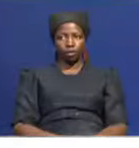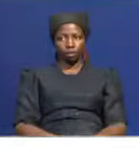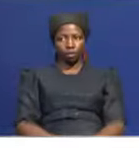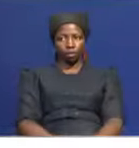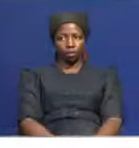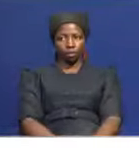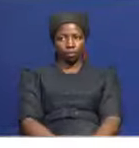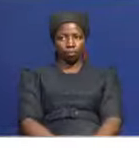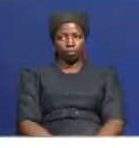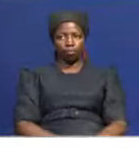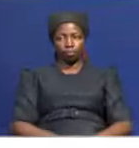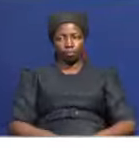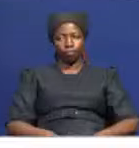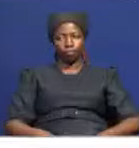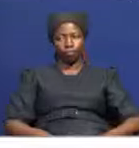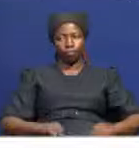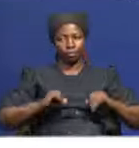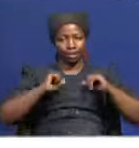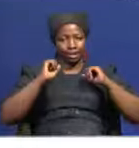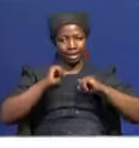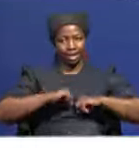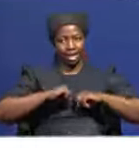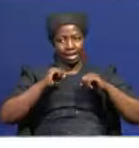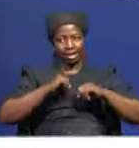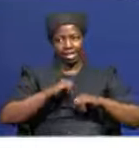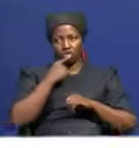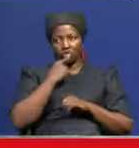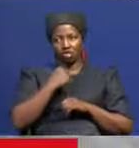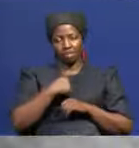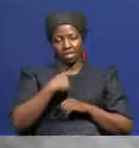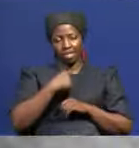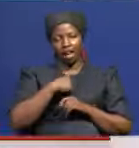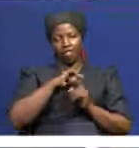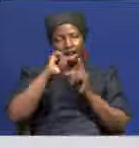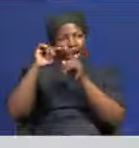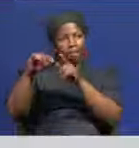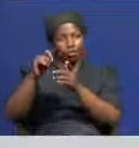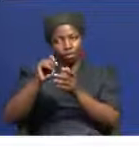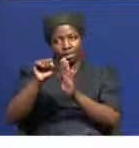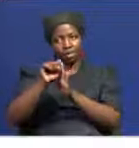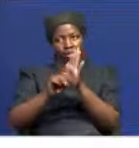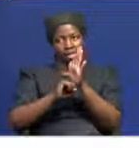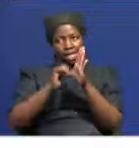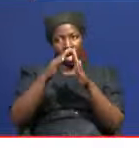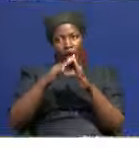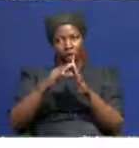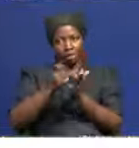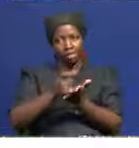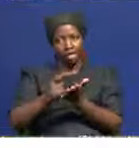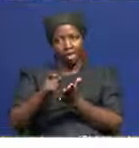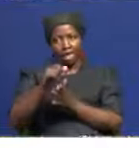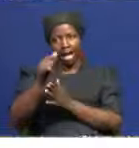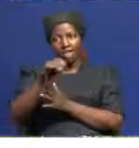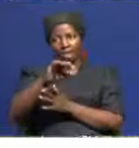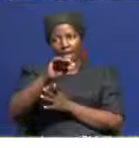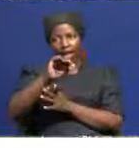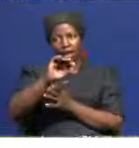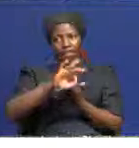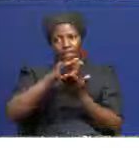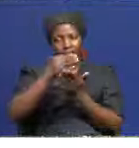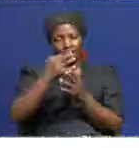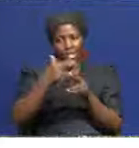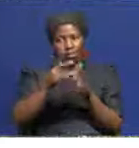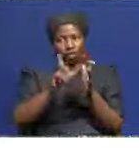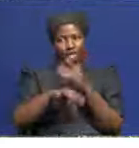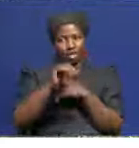Tumeelewana vizuri. Akaniambia wako State House leo wanasign pesa ingine inaitwa Kenya Urban Support Program